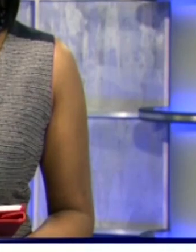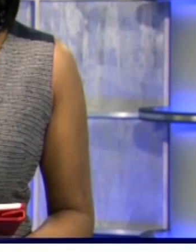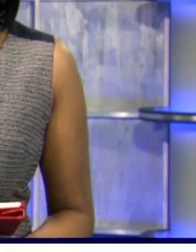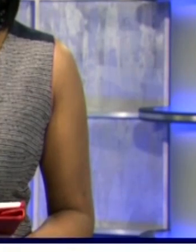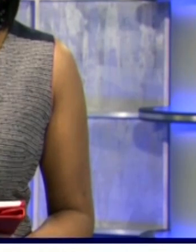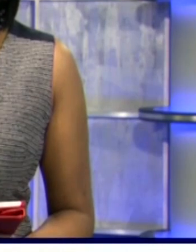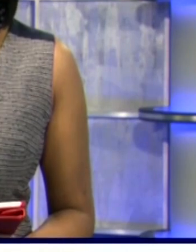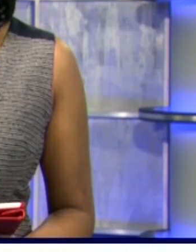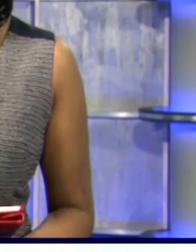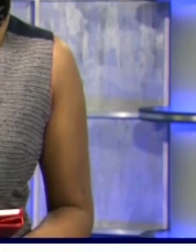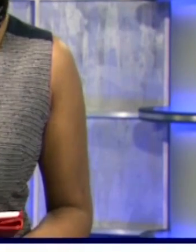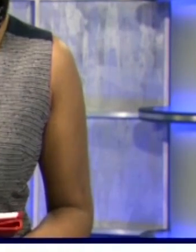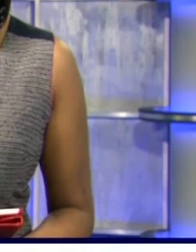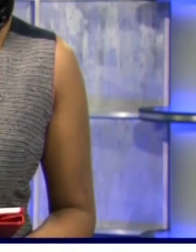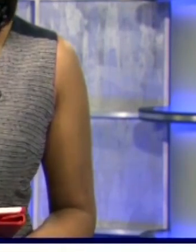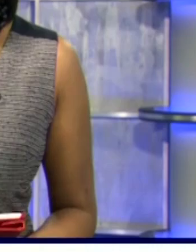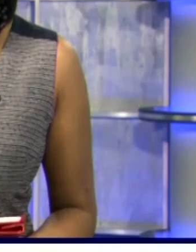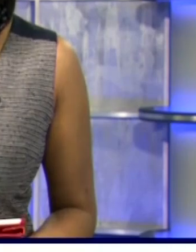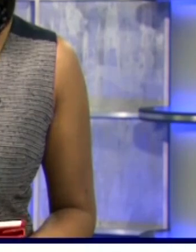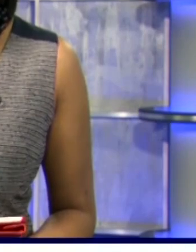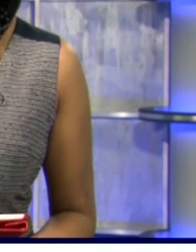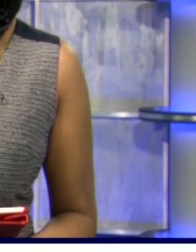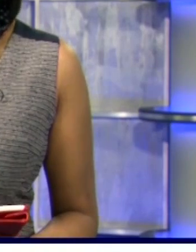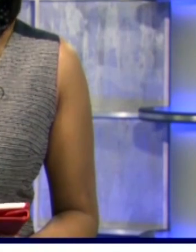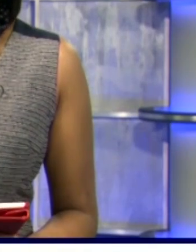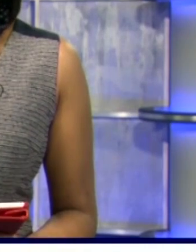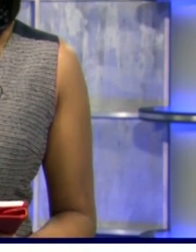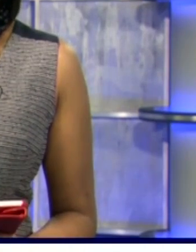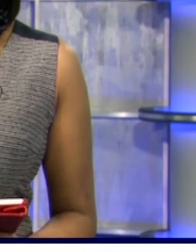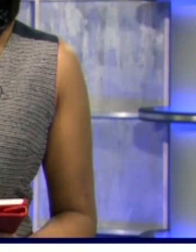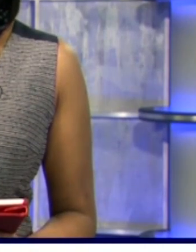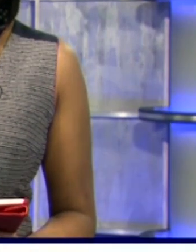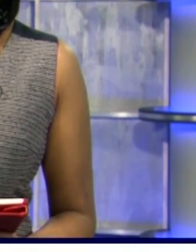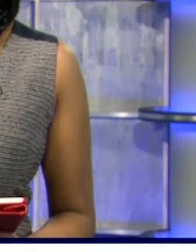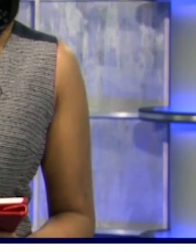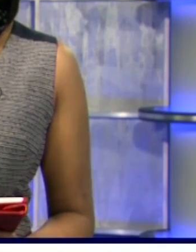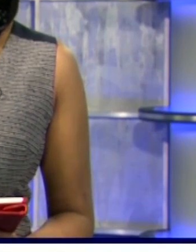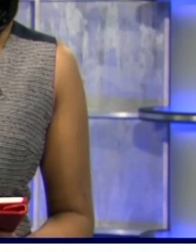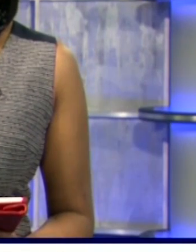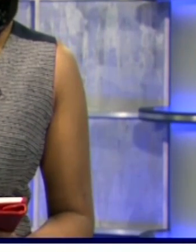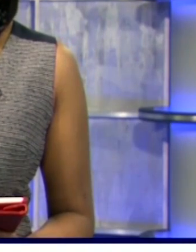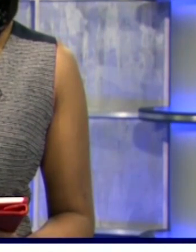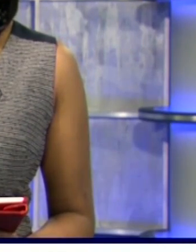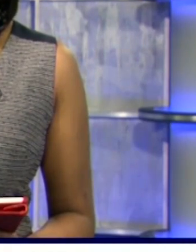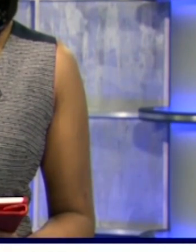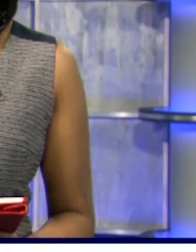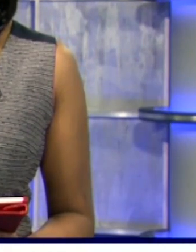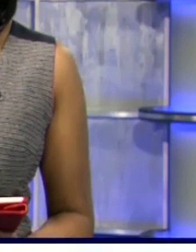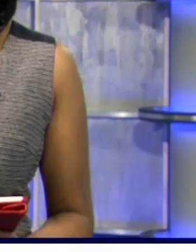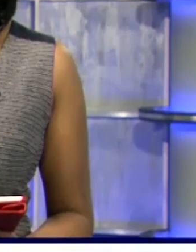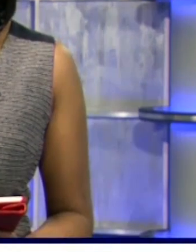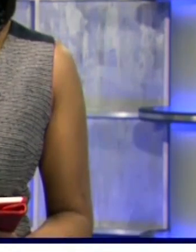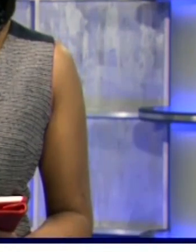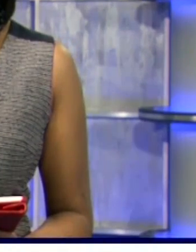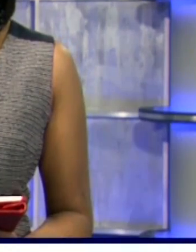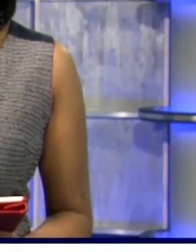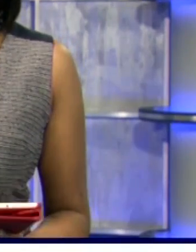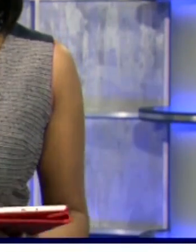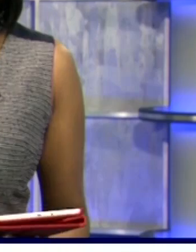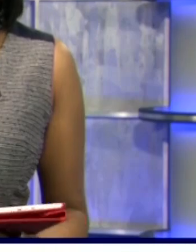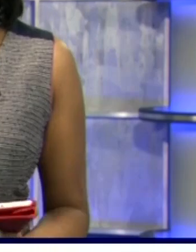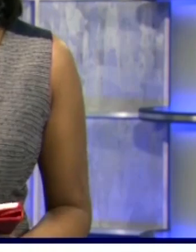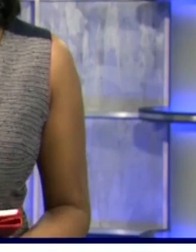General Secretary is suing the President for defamation. The search for a permanent home for the National Art